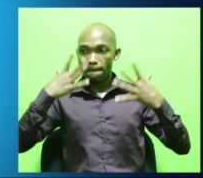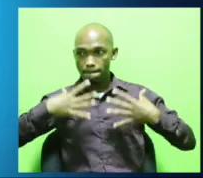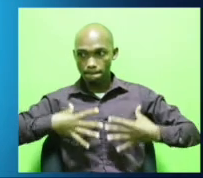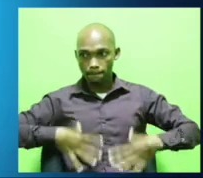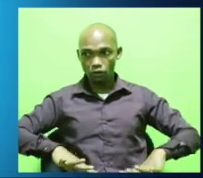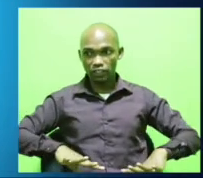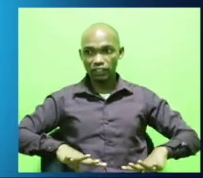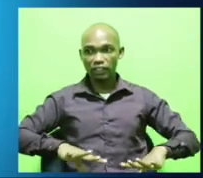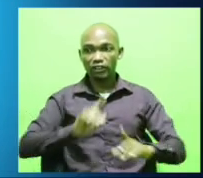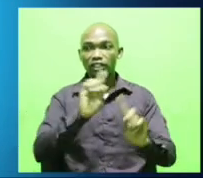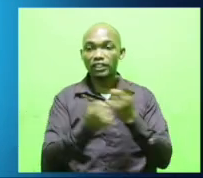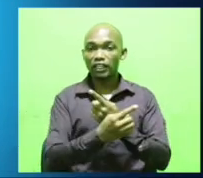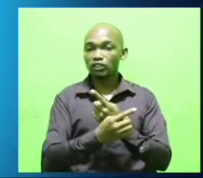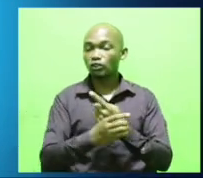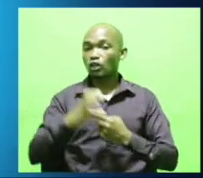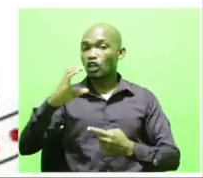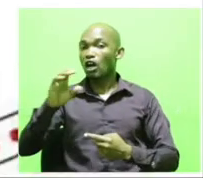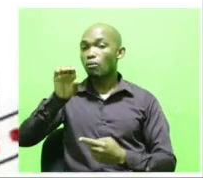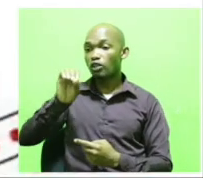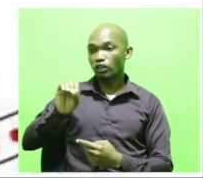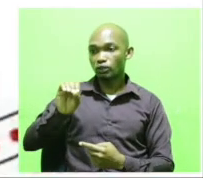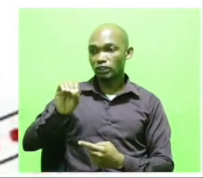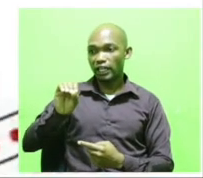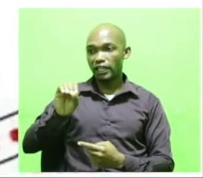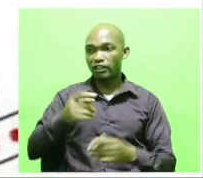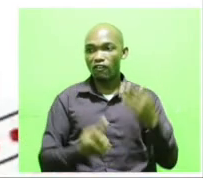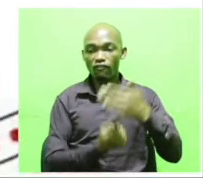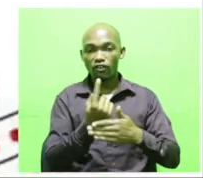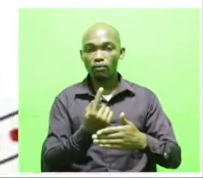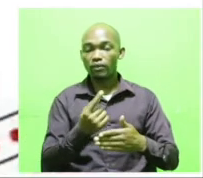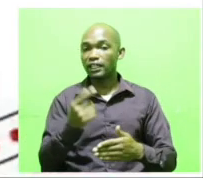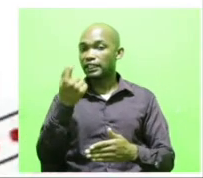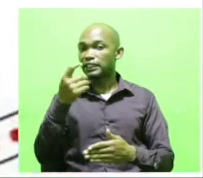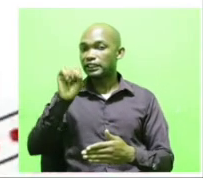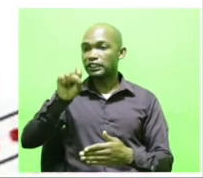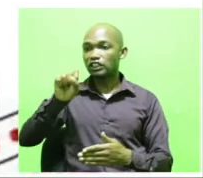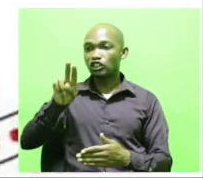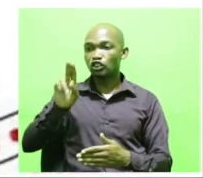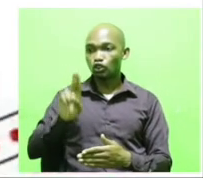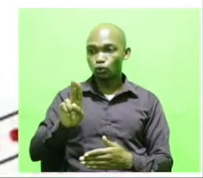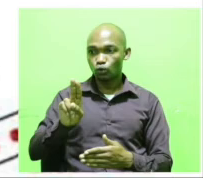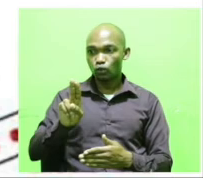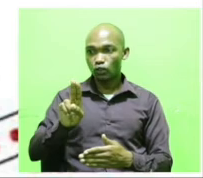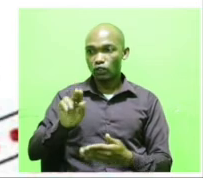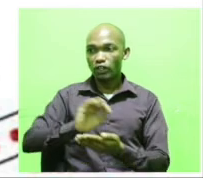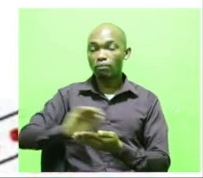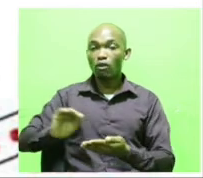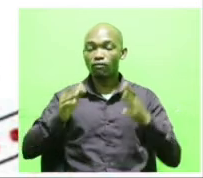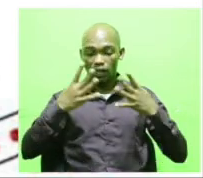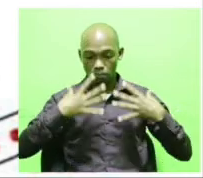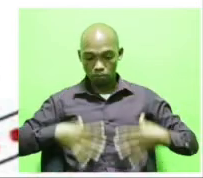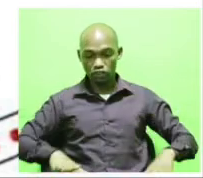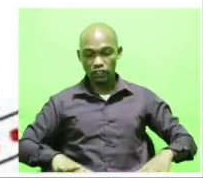where it is removed out of the body. When it reaches the tissues, the oxyhemoglobin